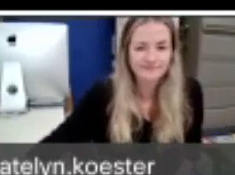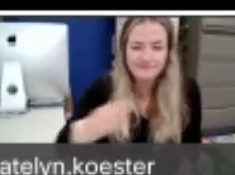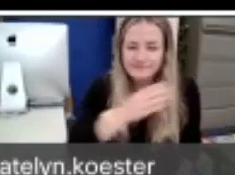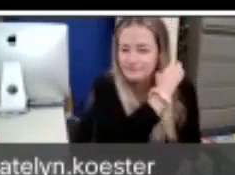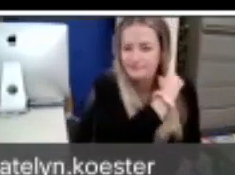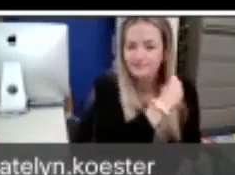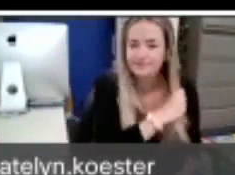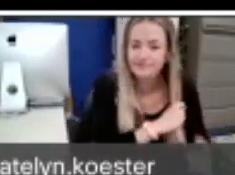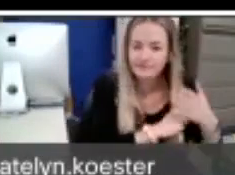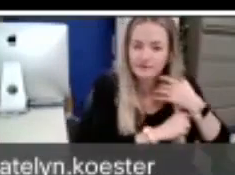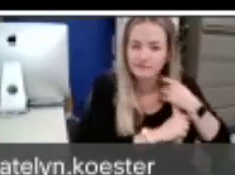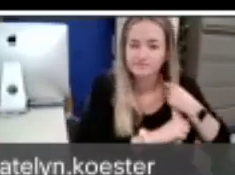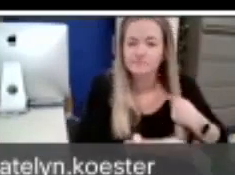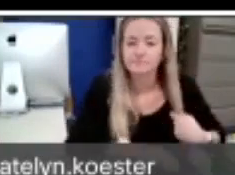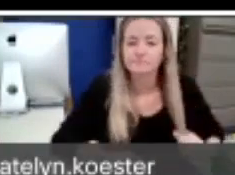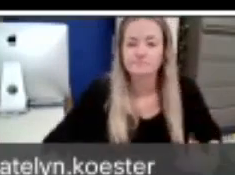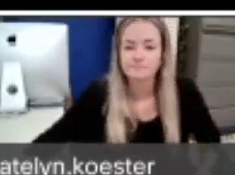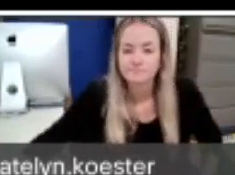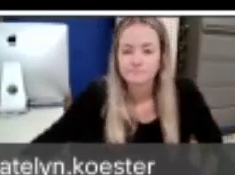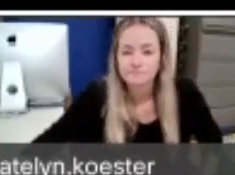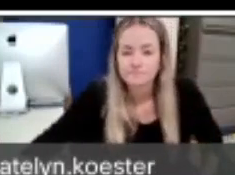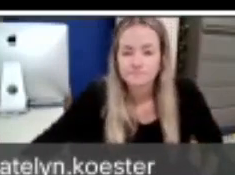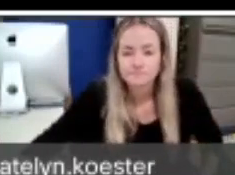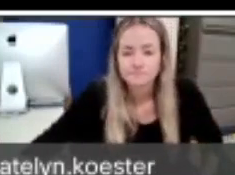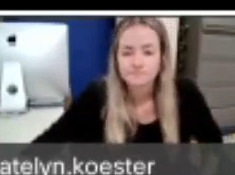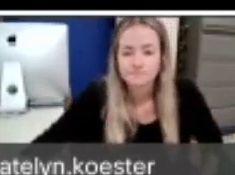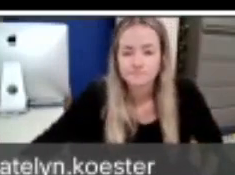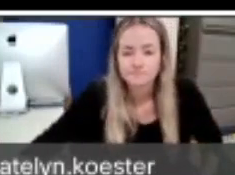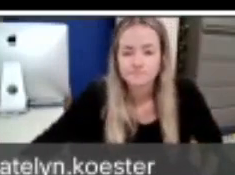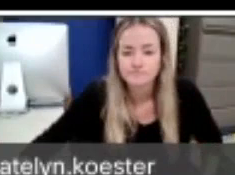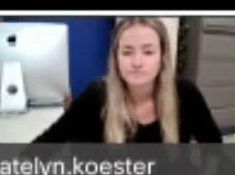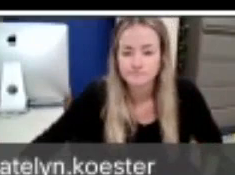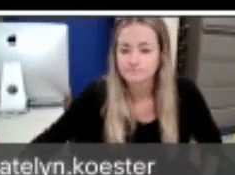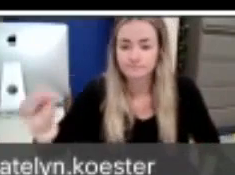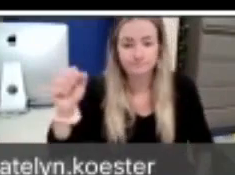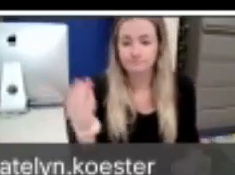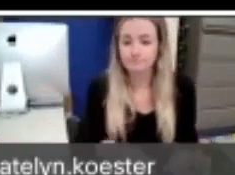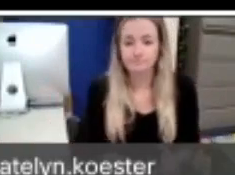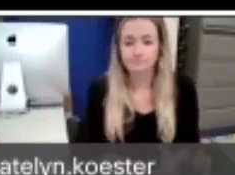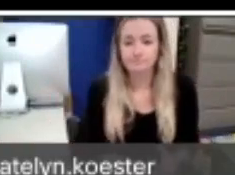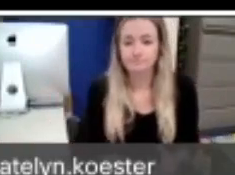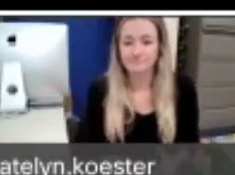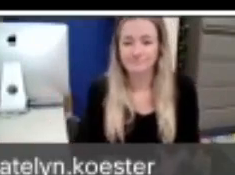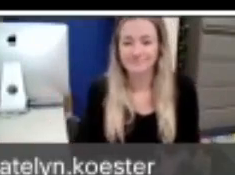We can do whatever the audience likes and whatever you would like to do, Katelyn. This is awesome.